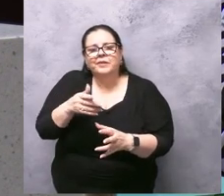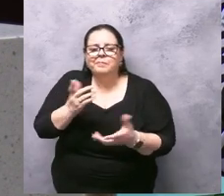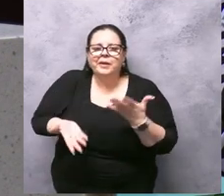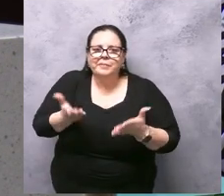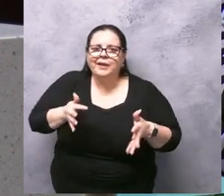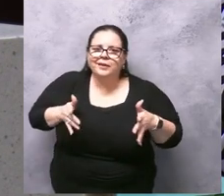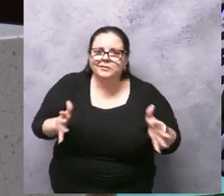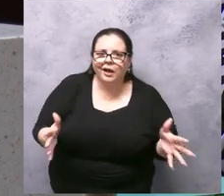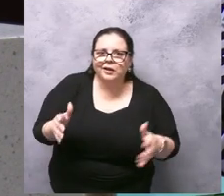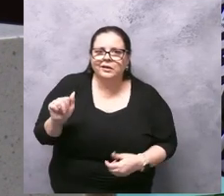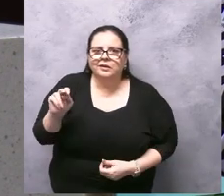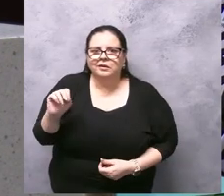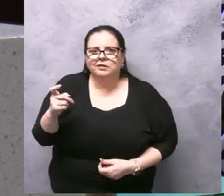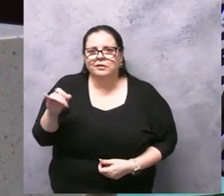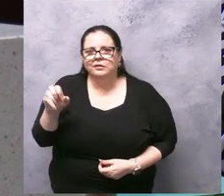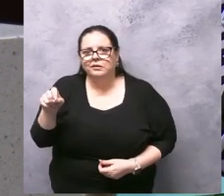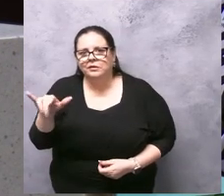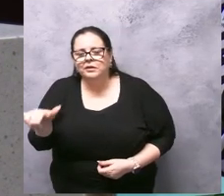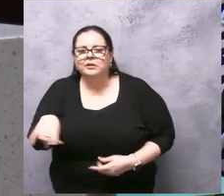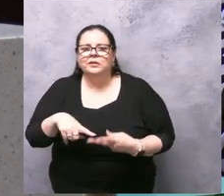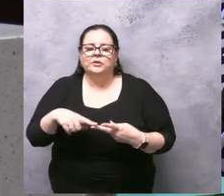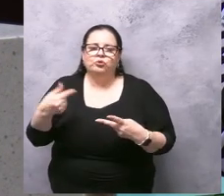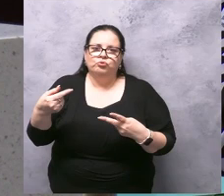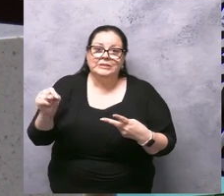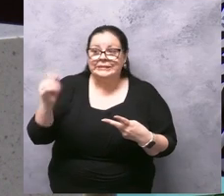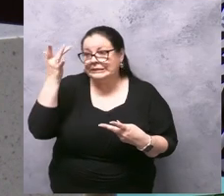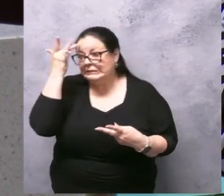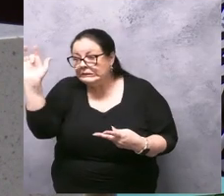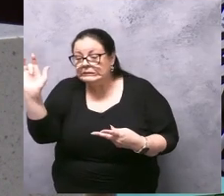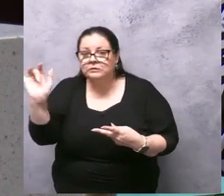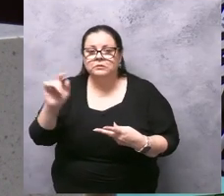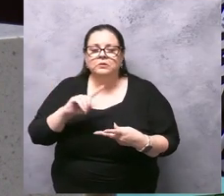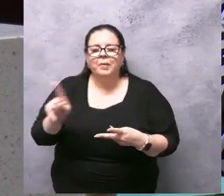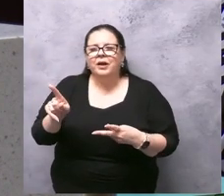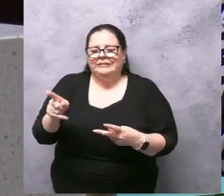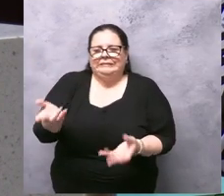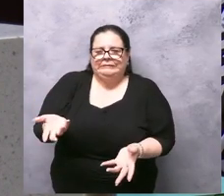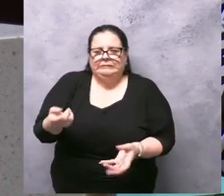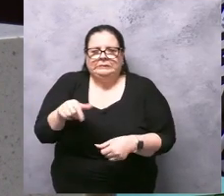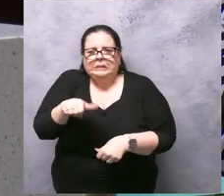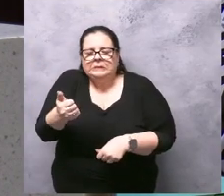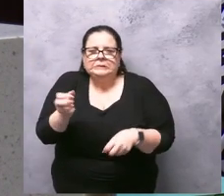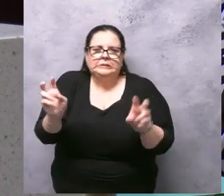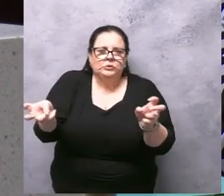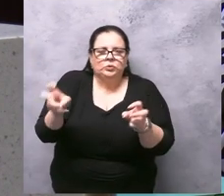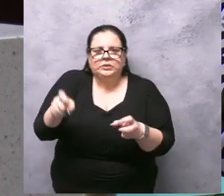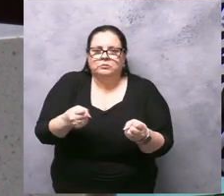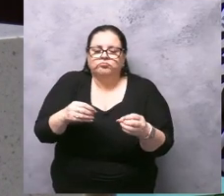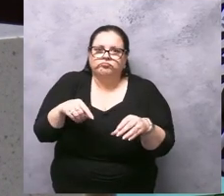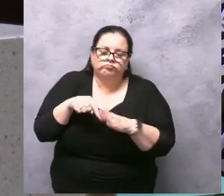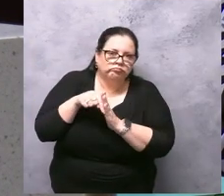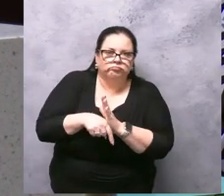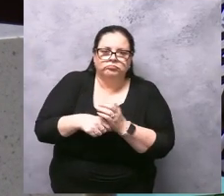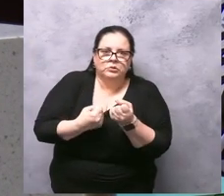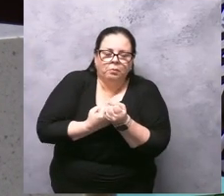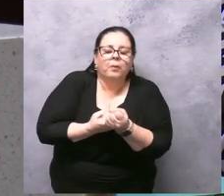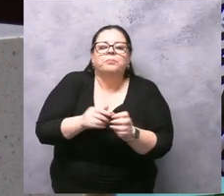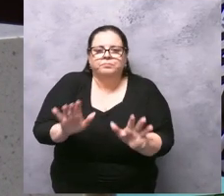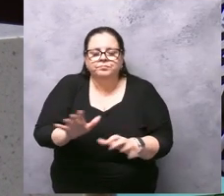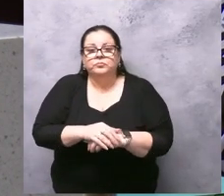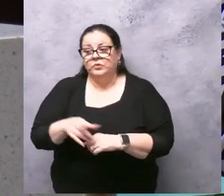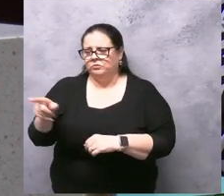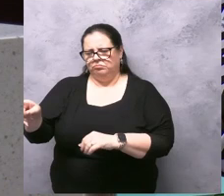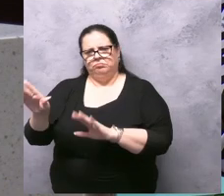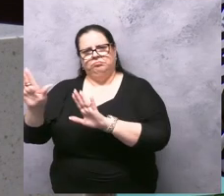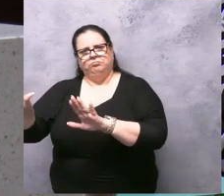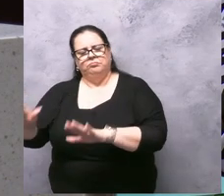to having GT, but they have some issues there that they need support with. And so she has